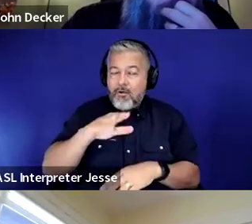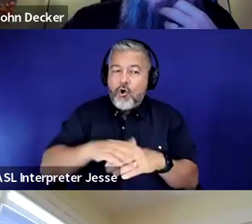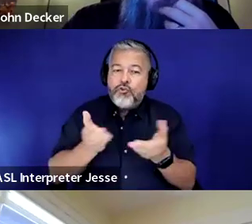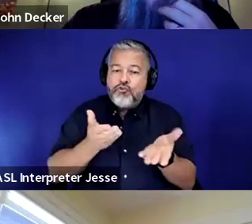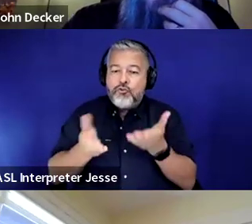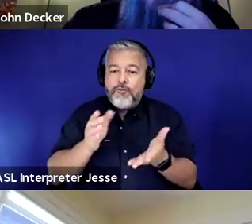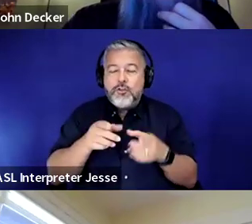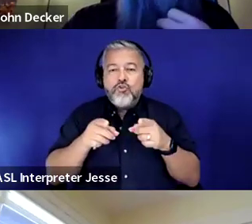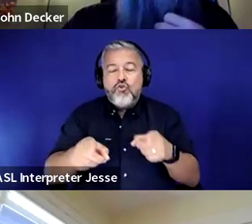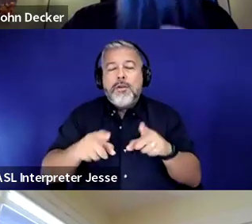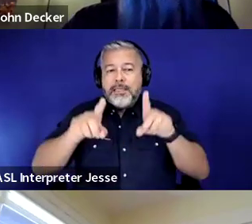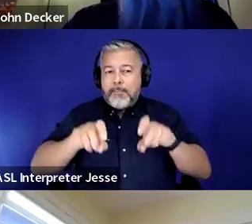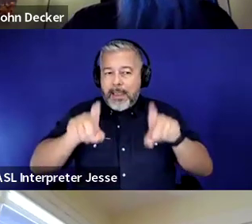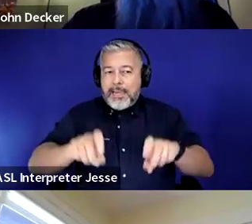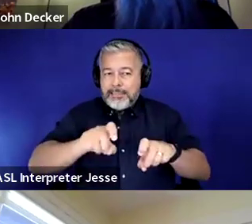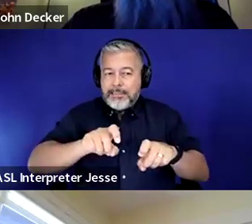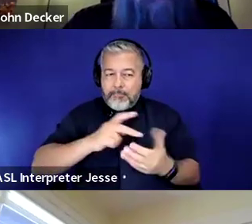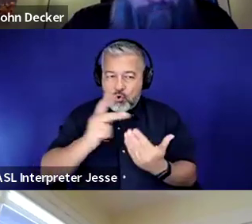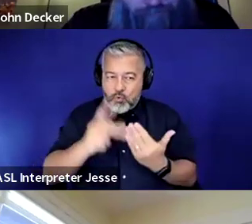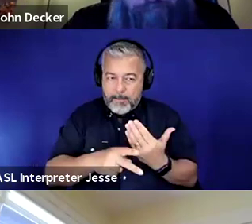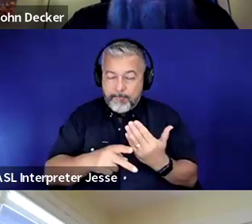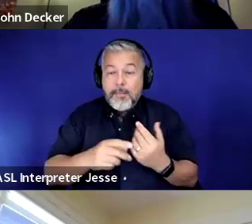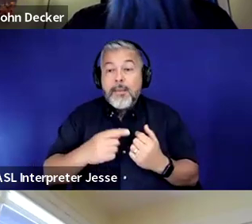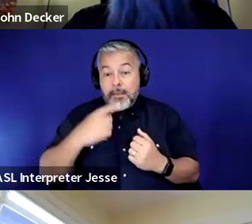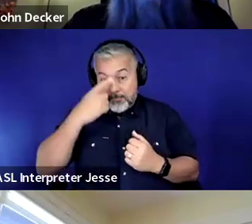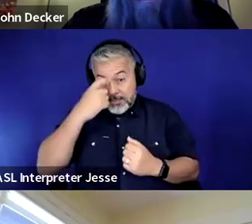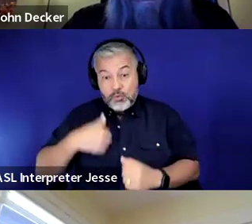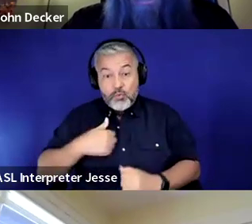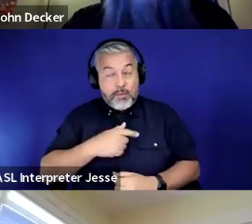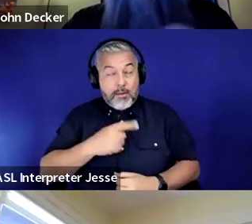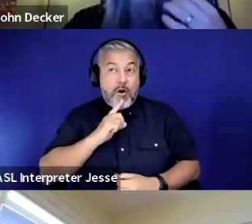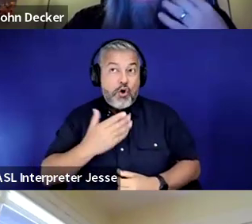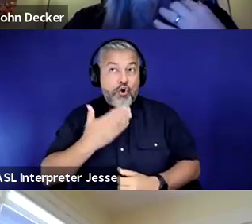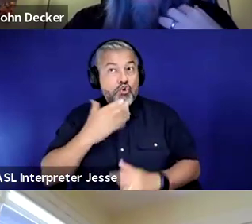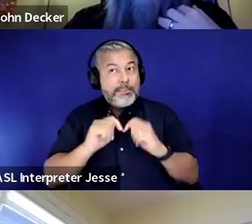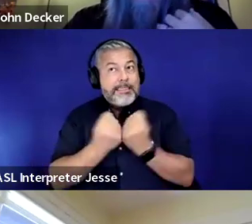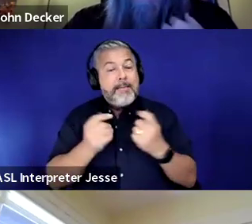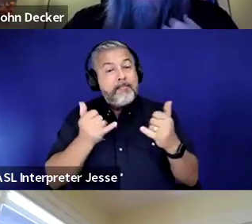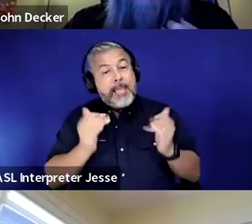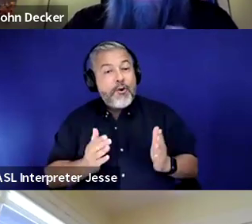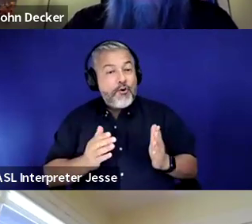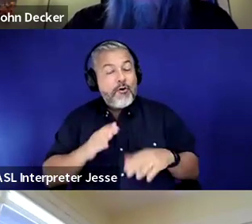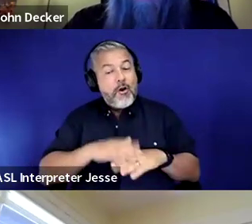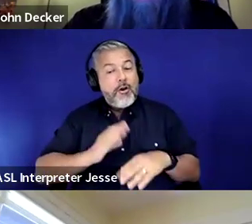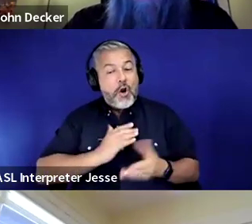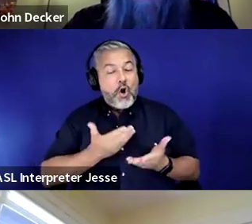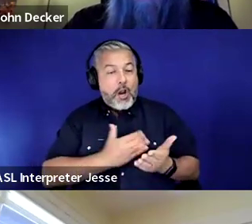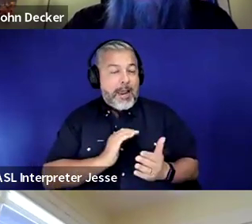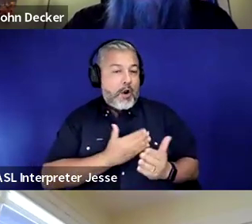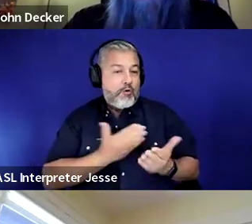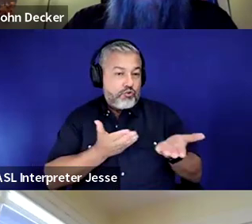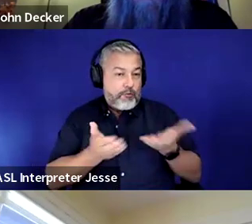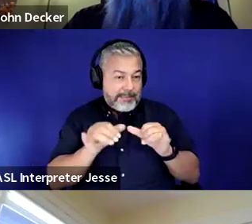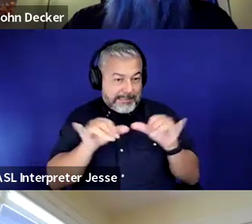service during the pilot. And so, being the good team player that we are in our service system, we would like